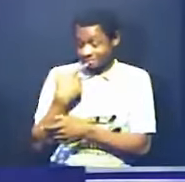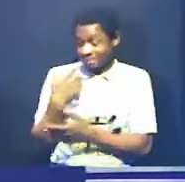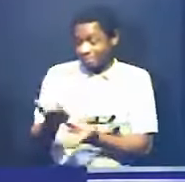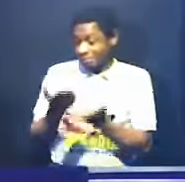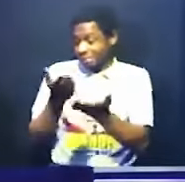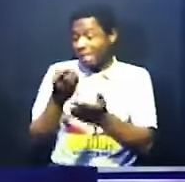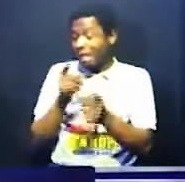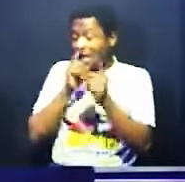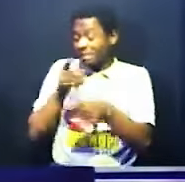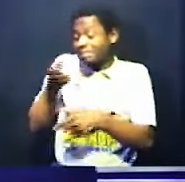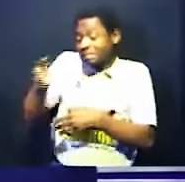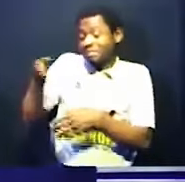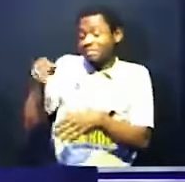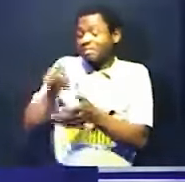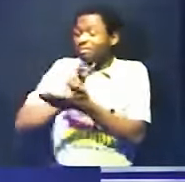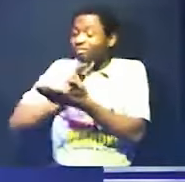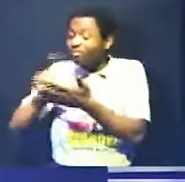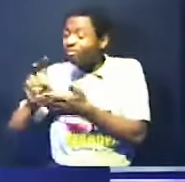answer.